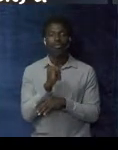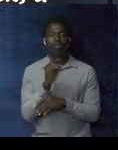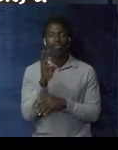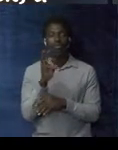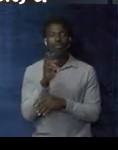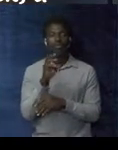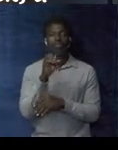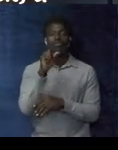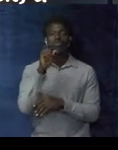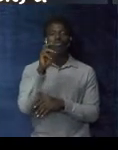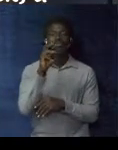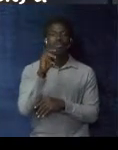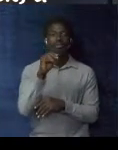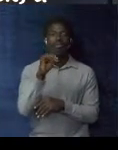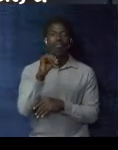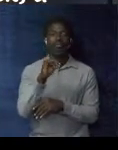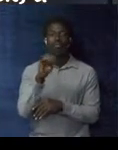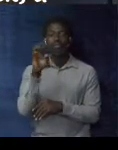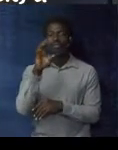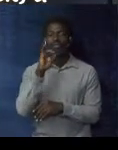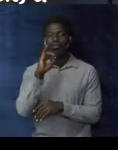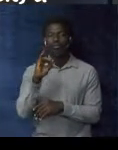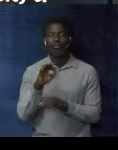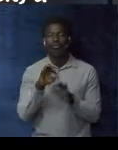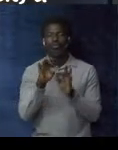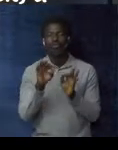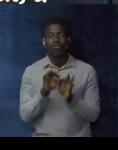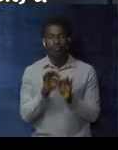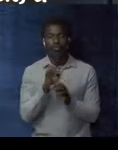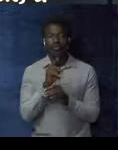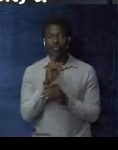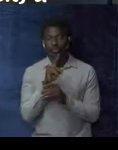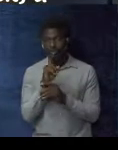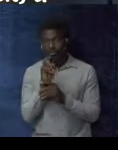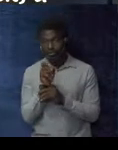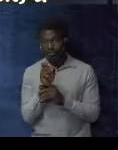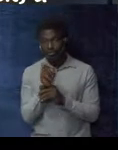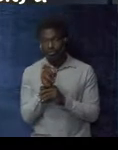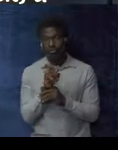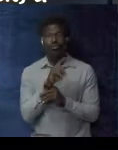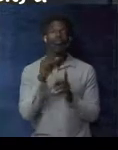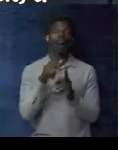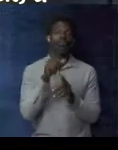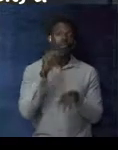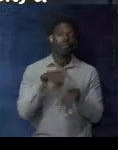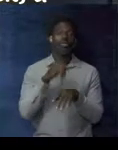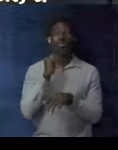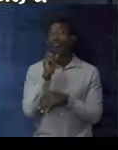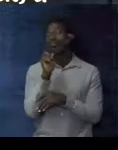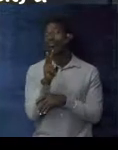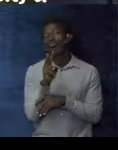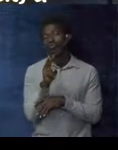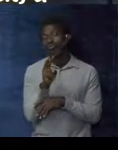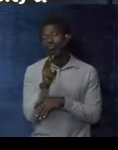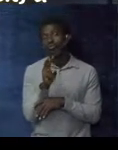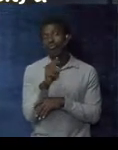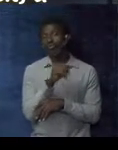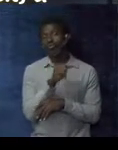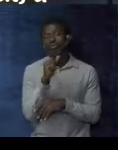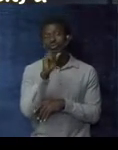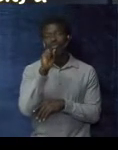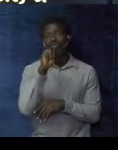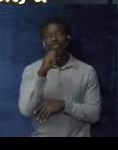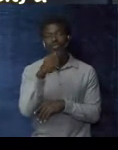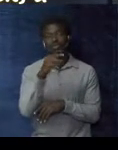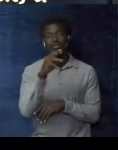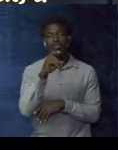6 o'clock, a semicircle is formed. Is that true? When the time is 12 o'clock,